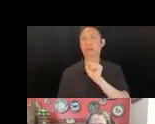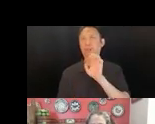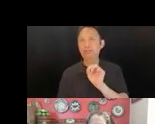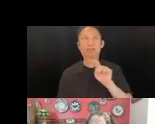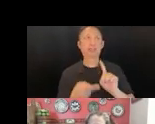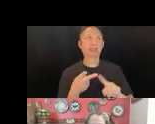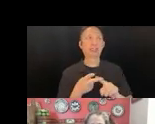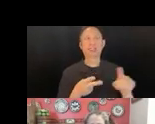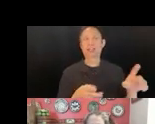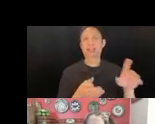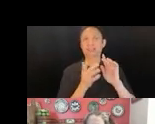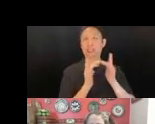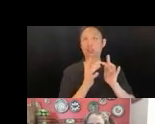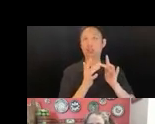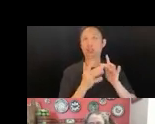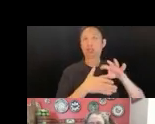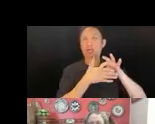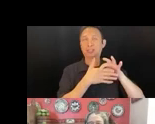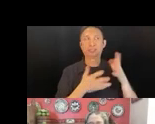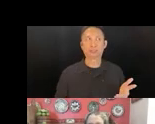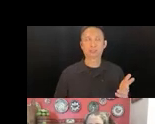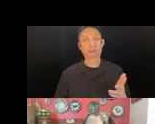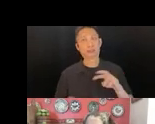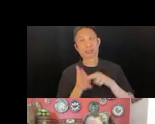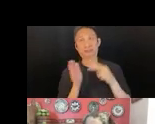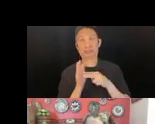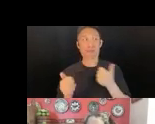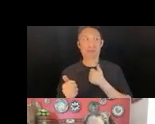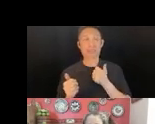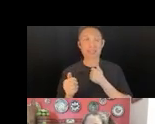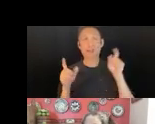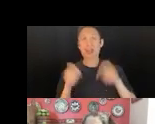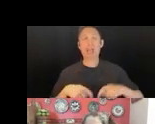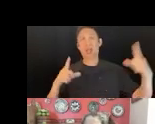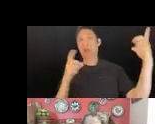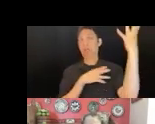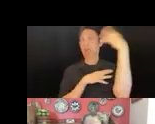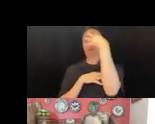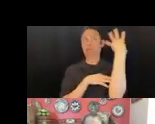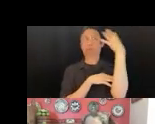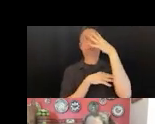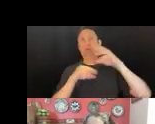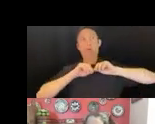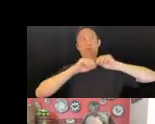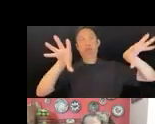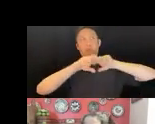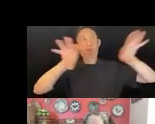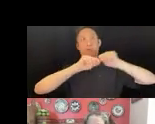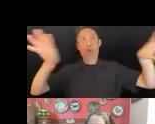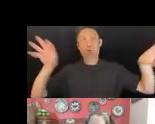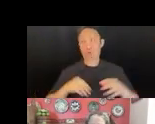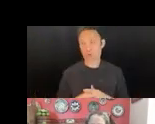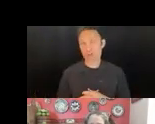that I had to put myself out there as never before. And as anyone knows who started a consulting business